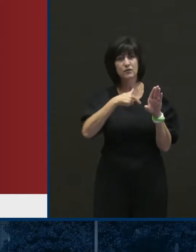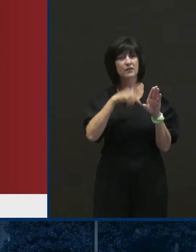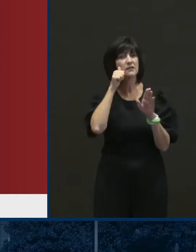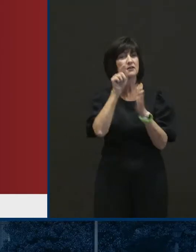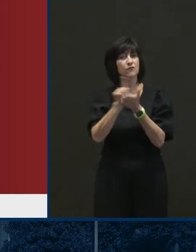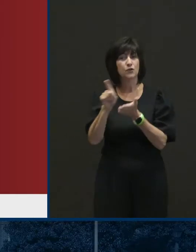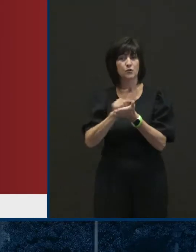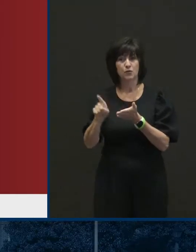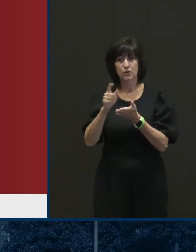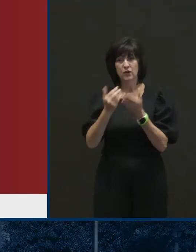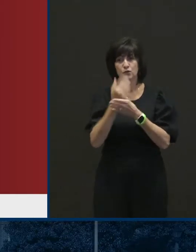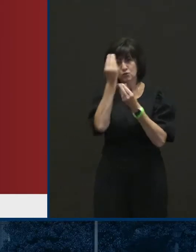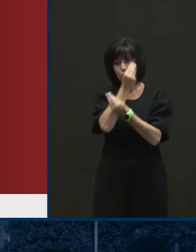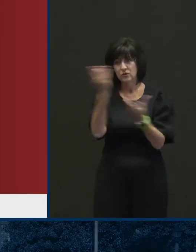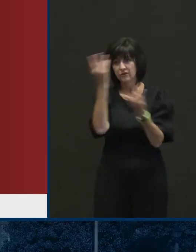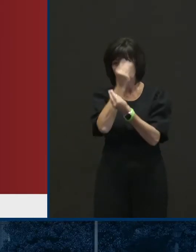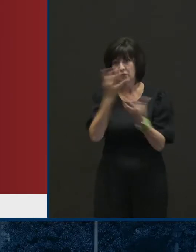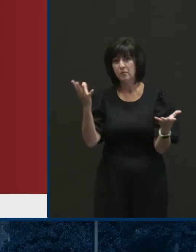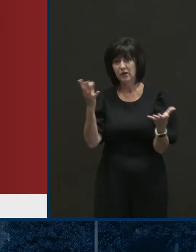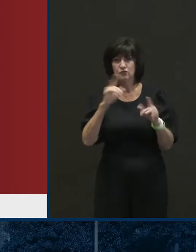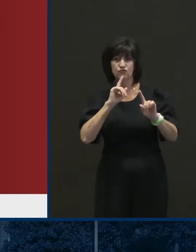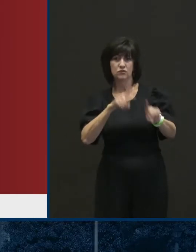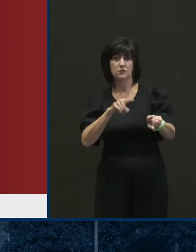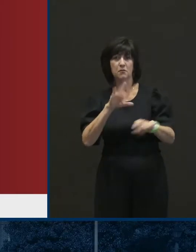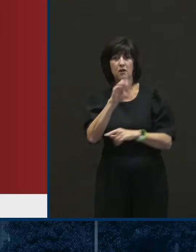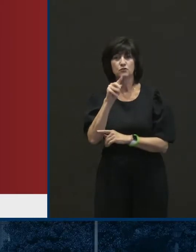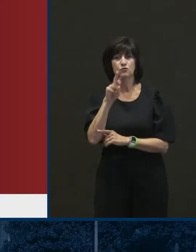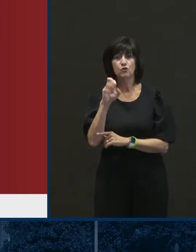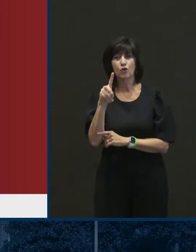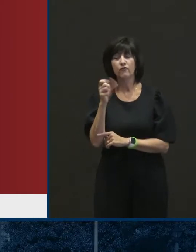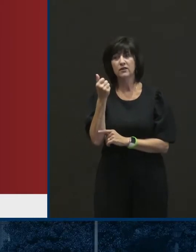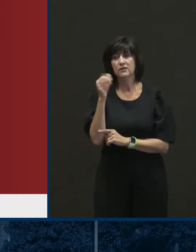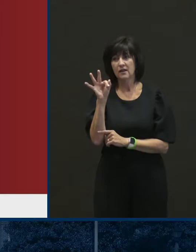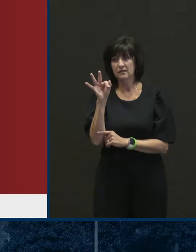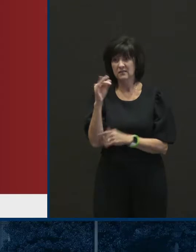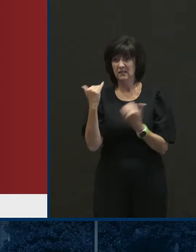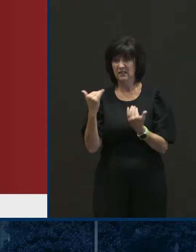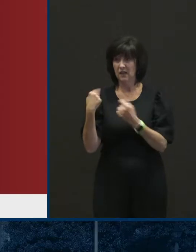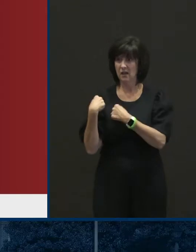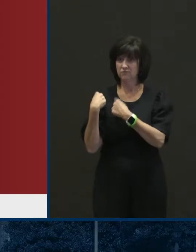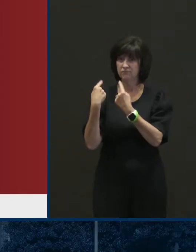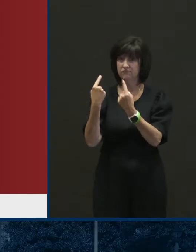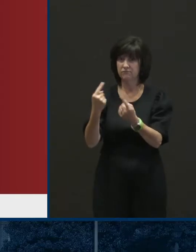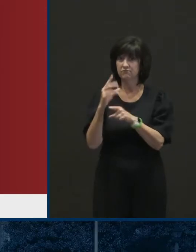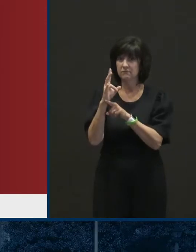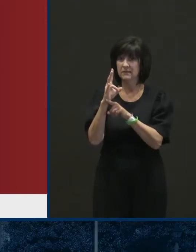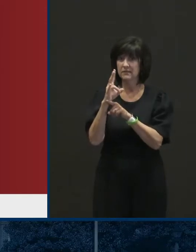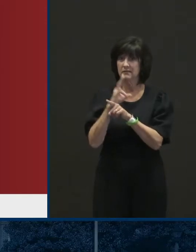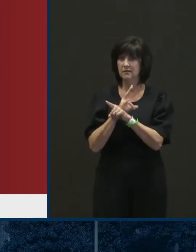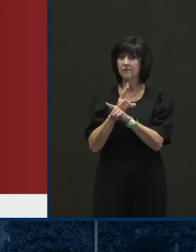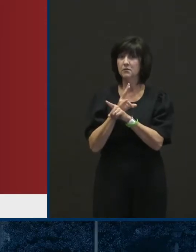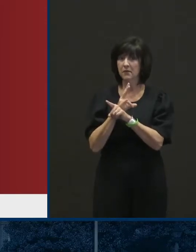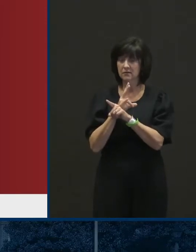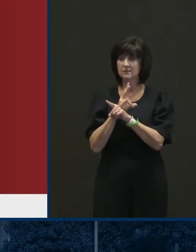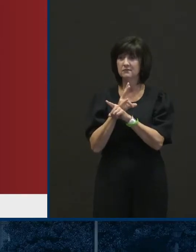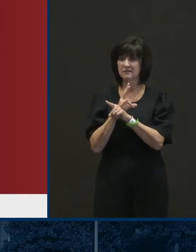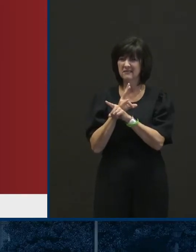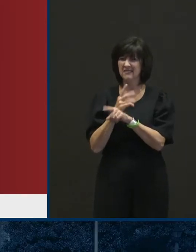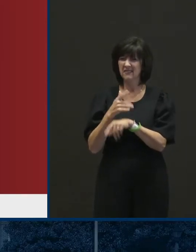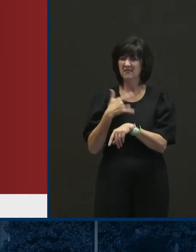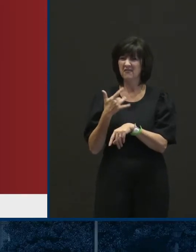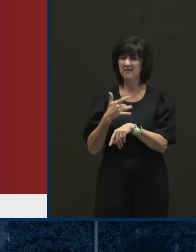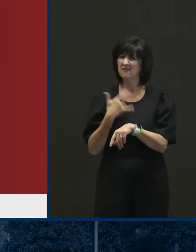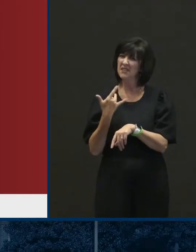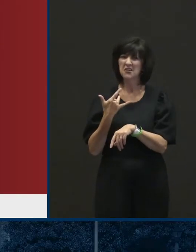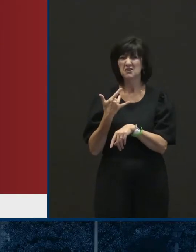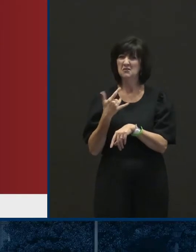to COVID-19. We've been doing this now for going on 7 months. It seems like a lot longer than